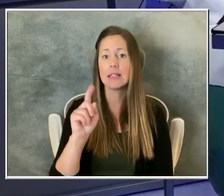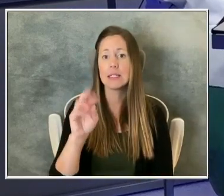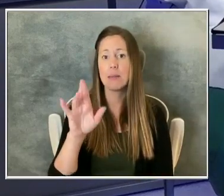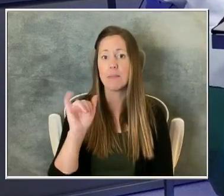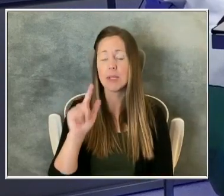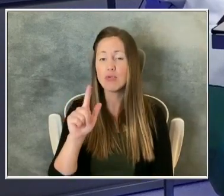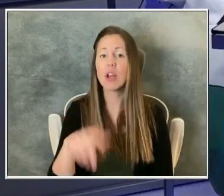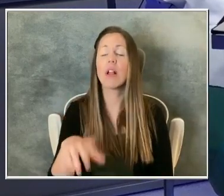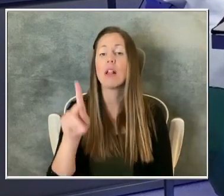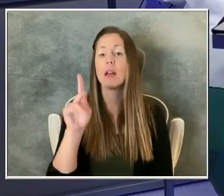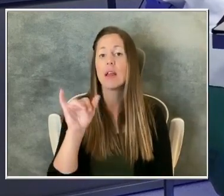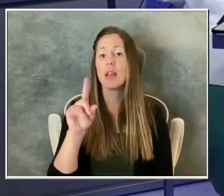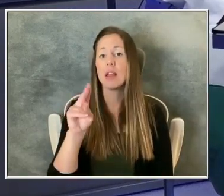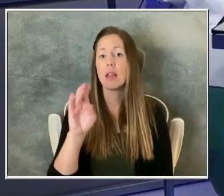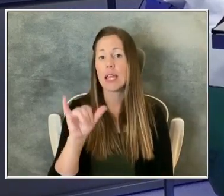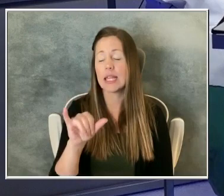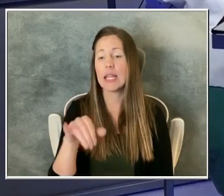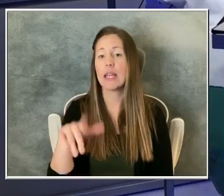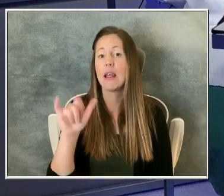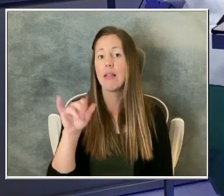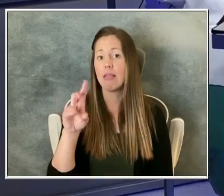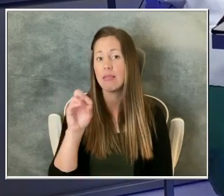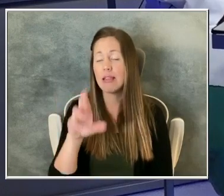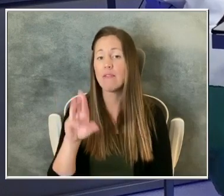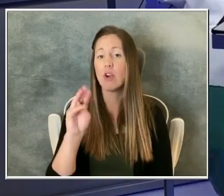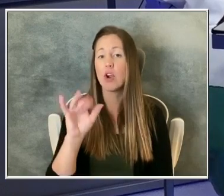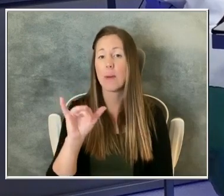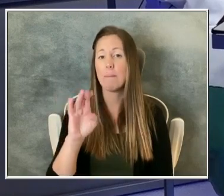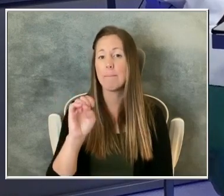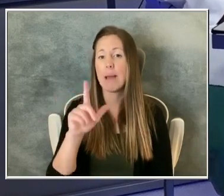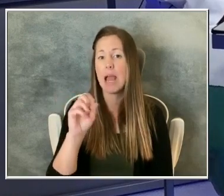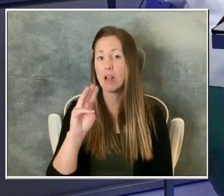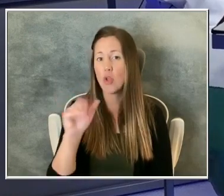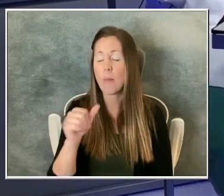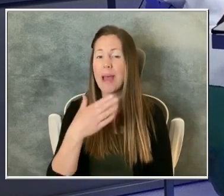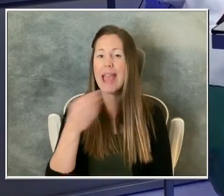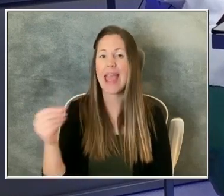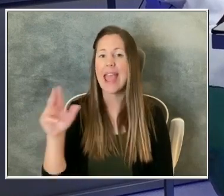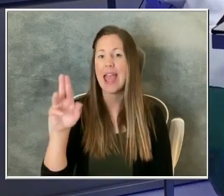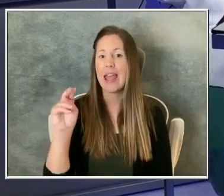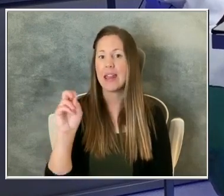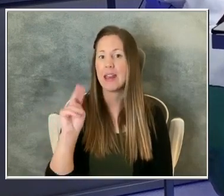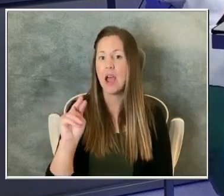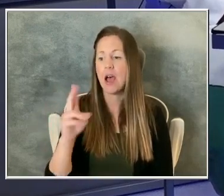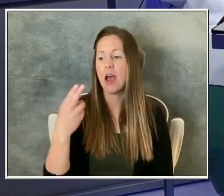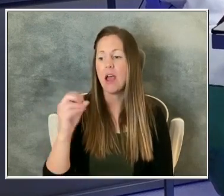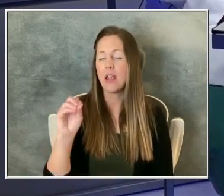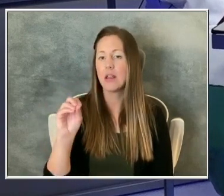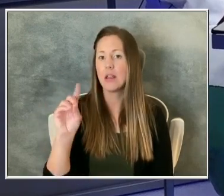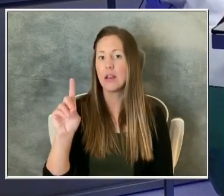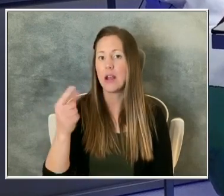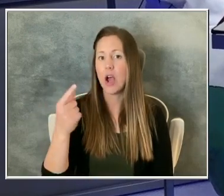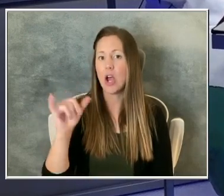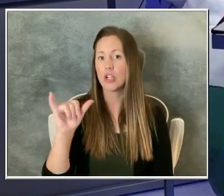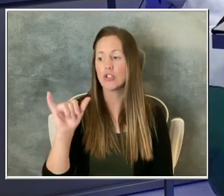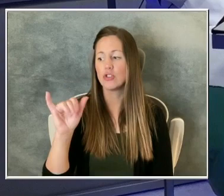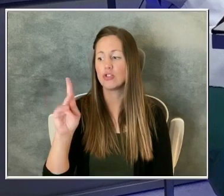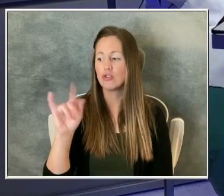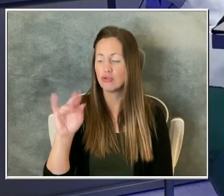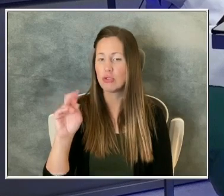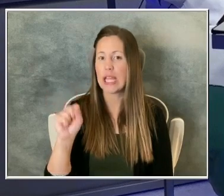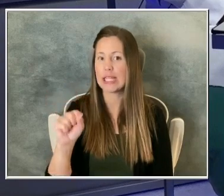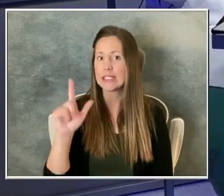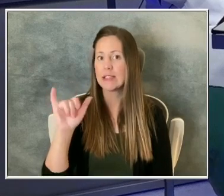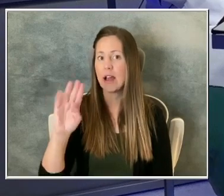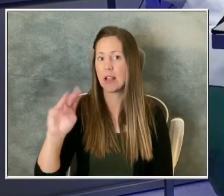and non-Hodgkin's lymphoma kind of were singled out. Do you think that was due to the actual exercise or maybe an absence of obesity? Or did